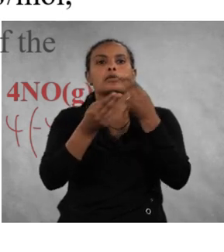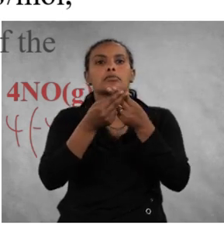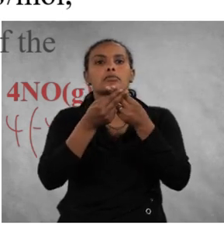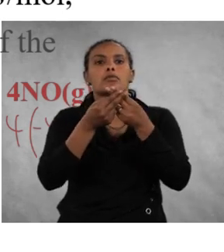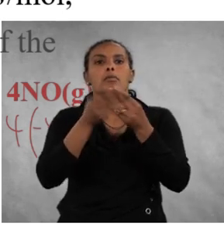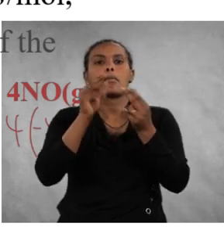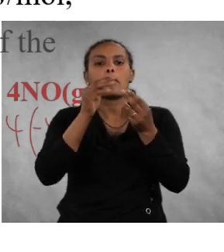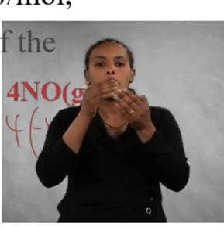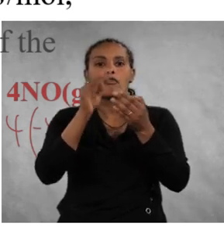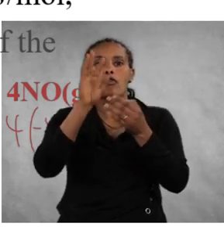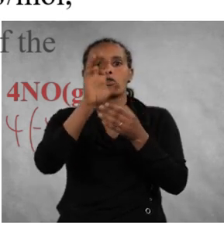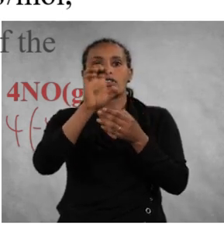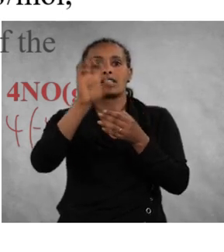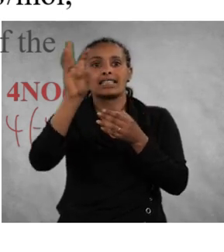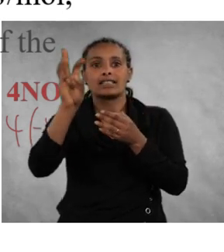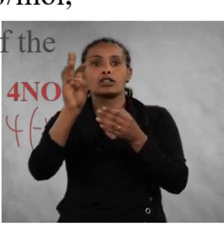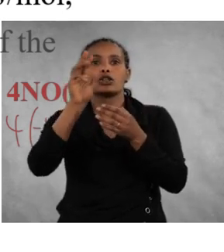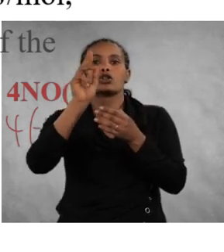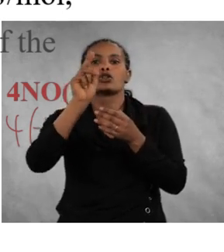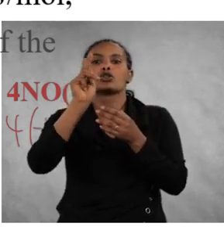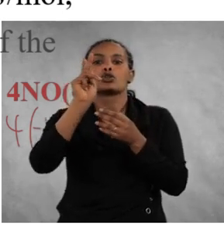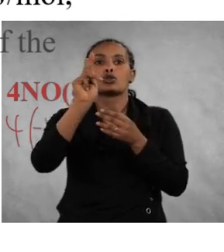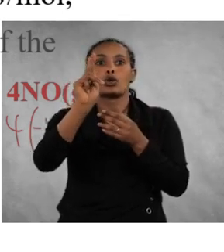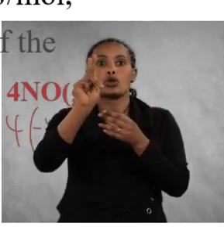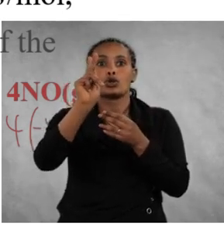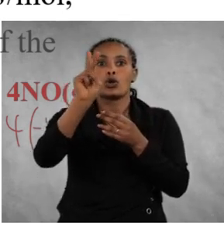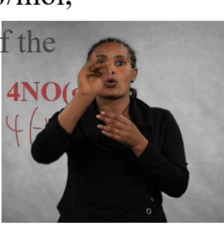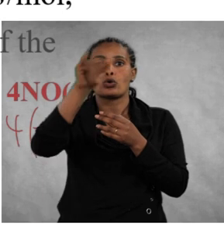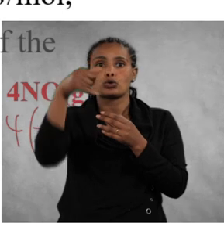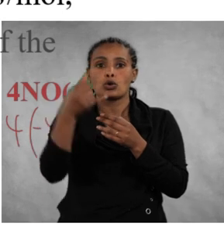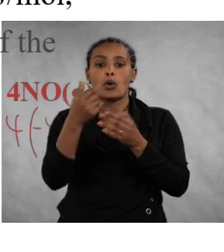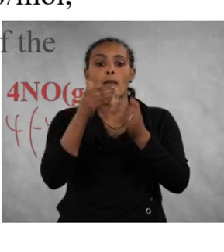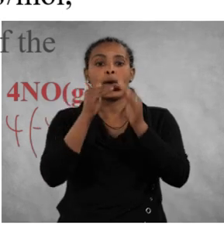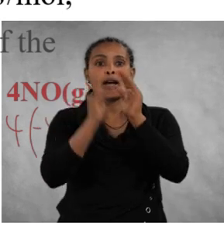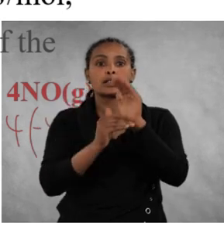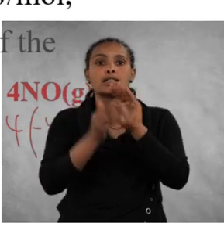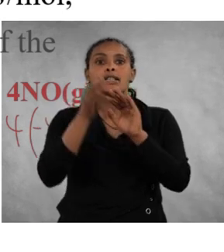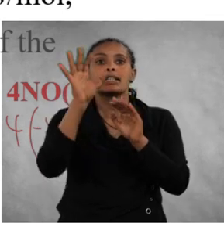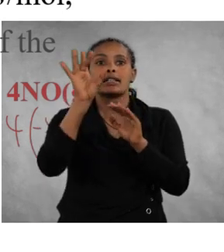minus 46.2 kilojoule gives minus